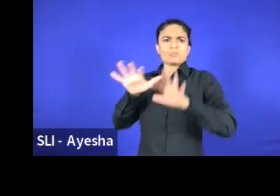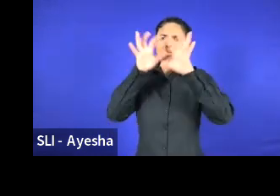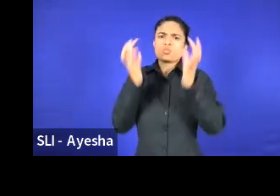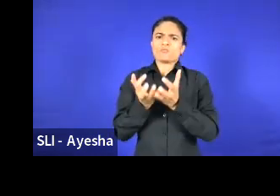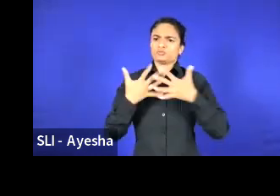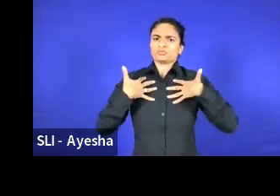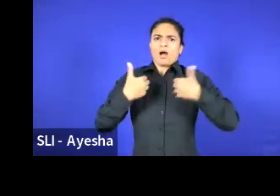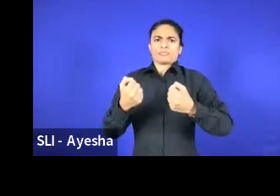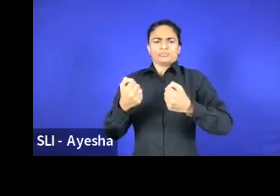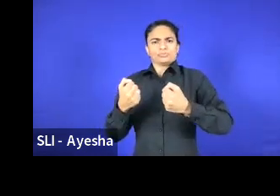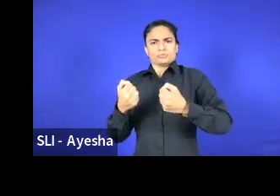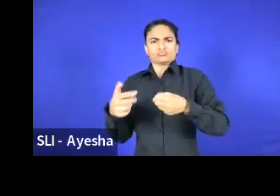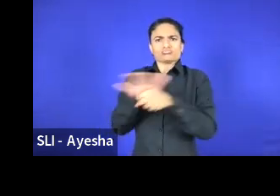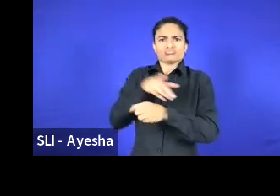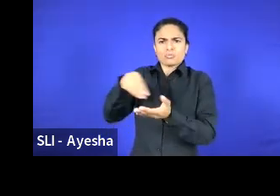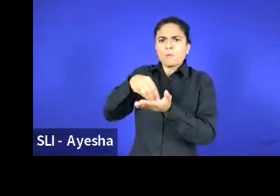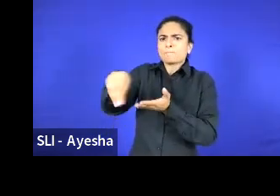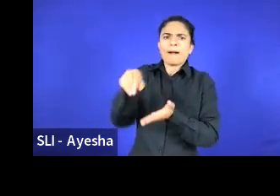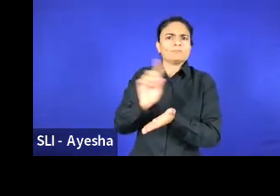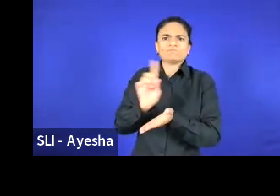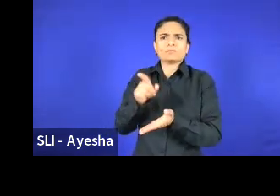balance is very context specific.